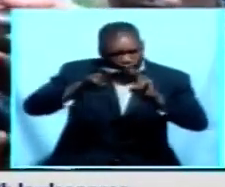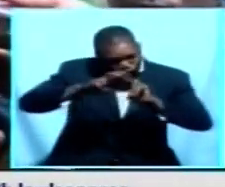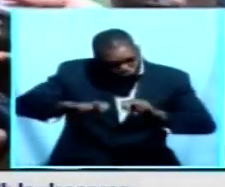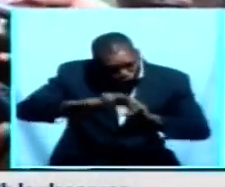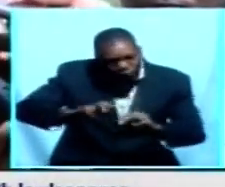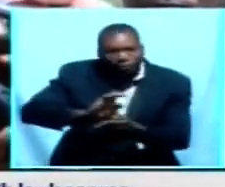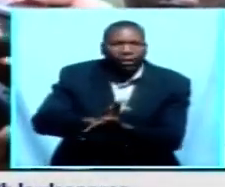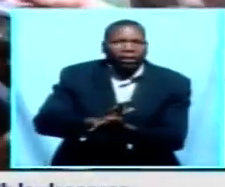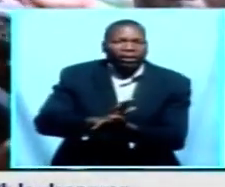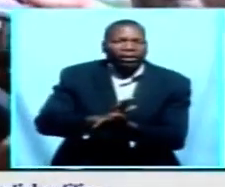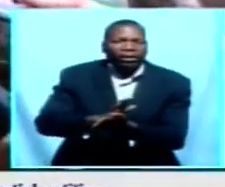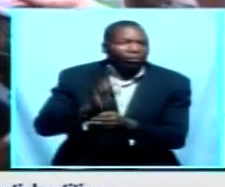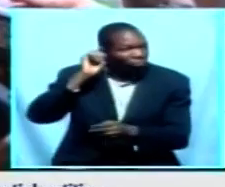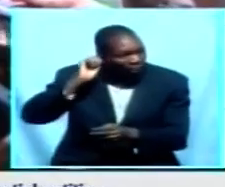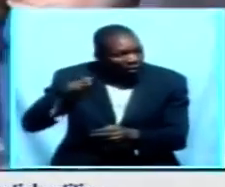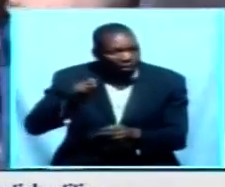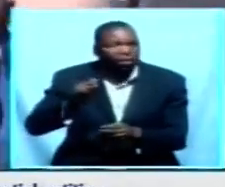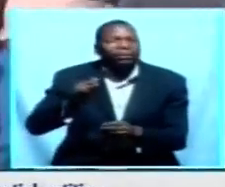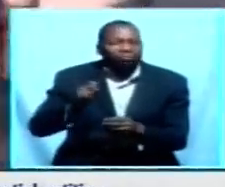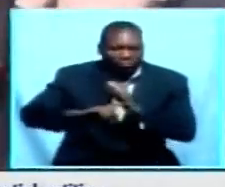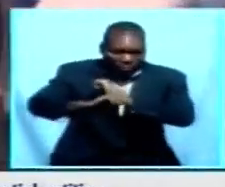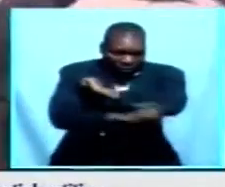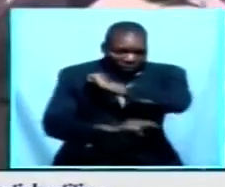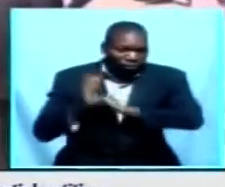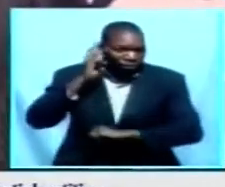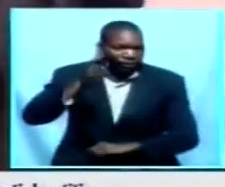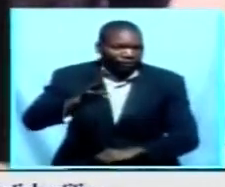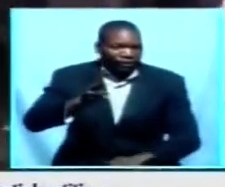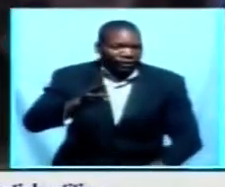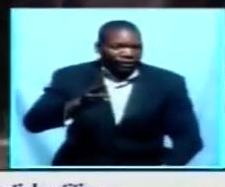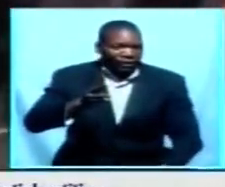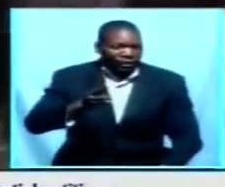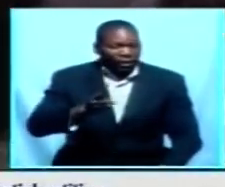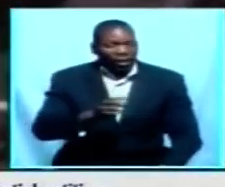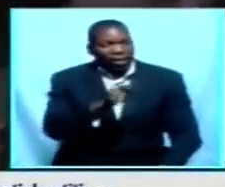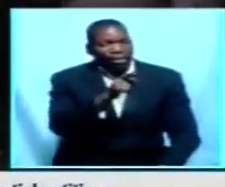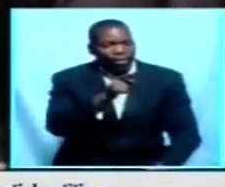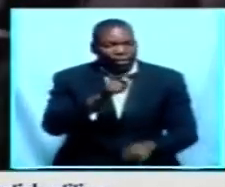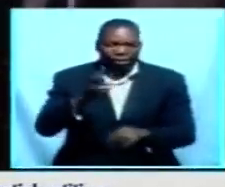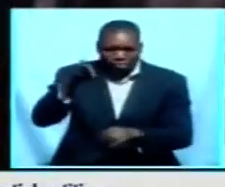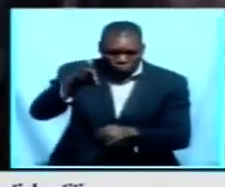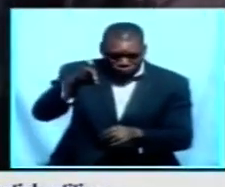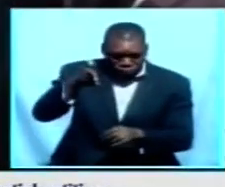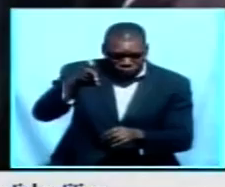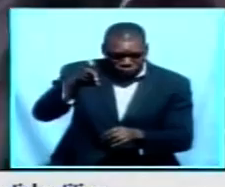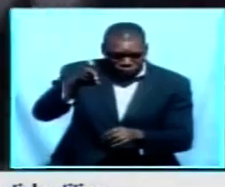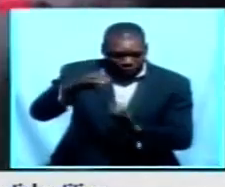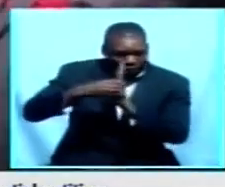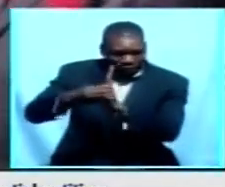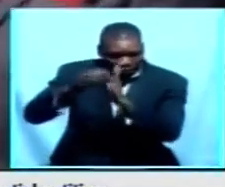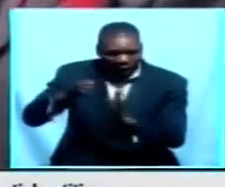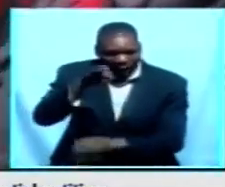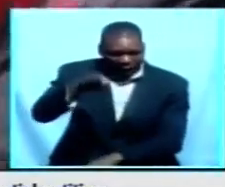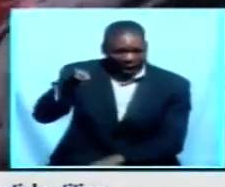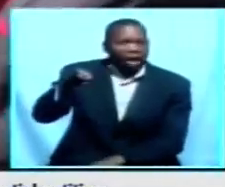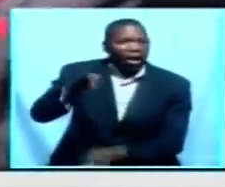the wrongdoers, the culprits will be brought to book. The president has further called on opposition UPND leader Hakainde